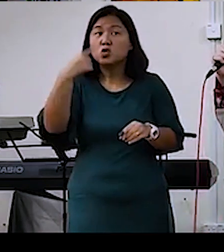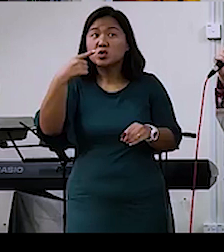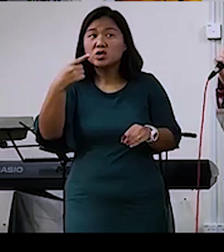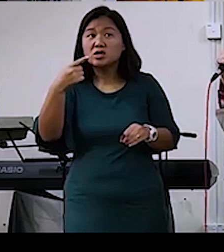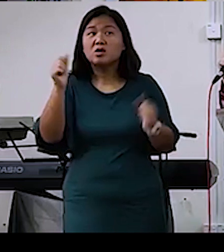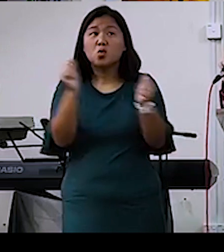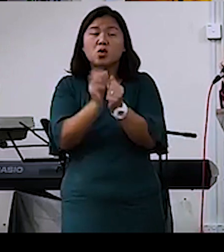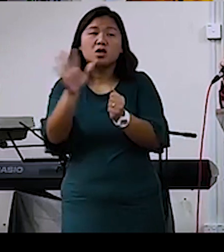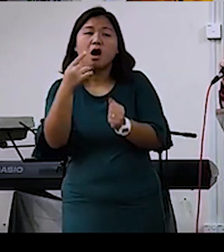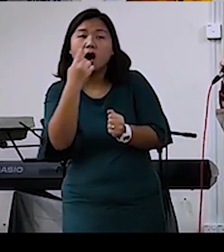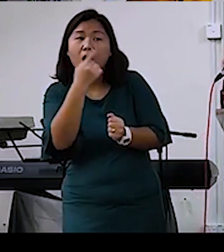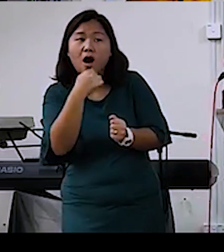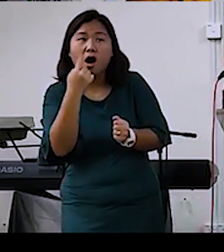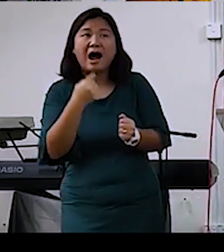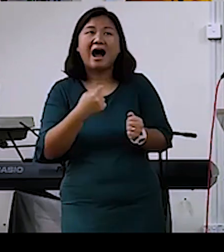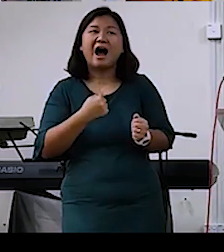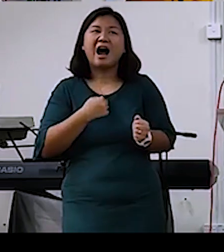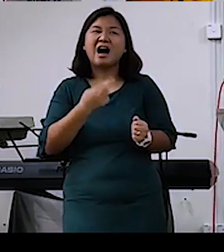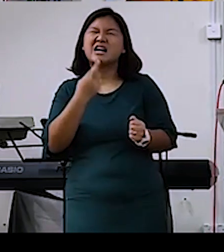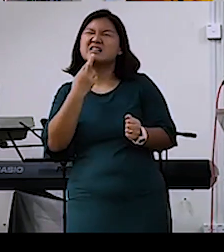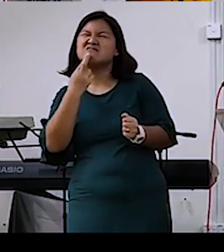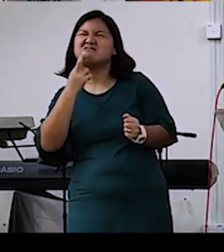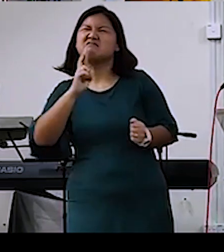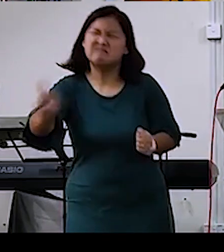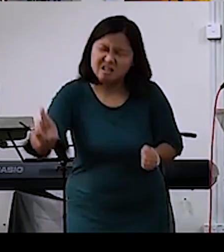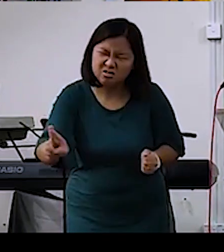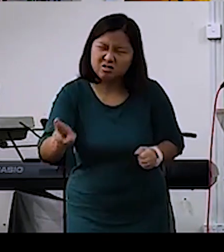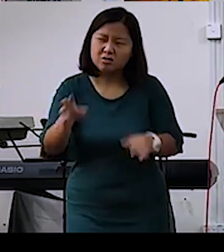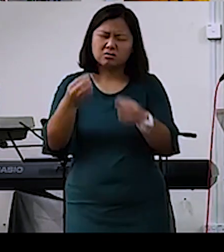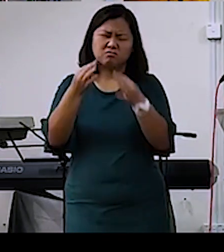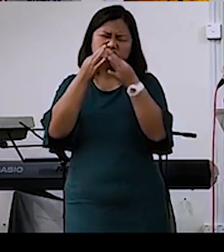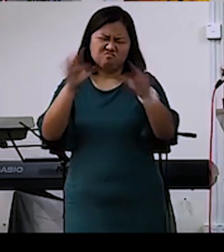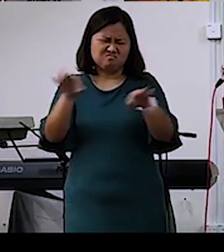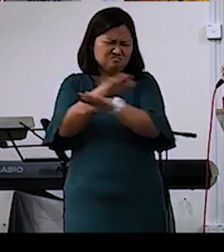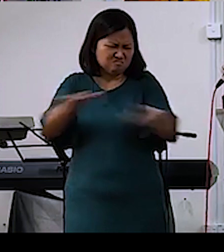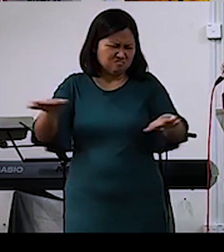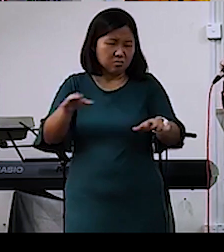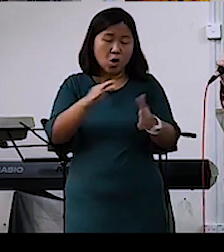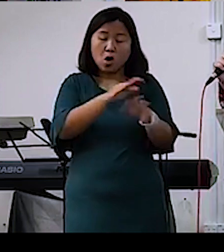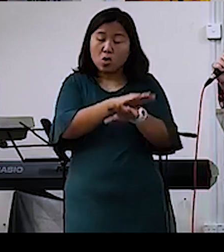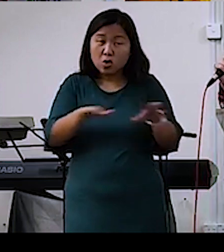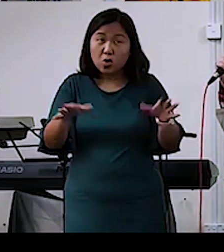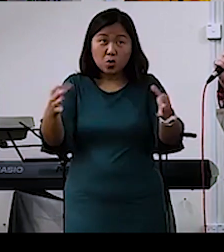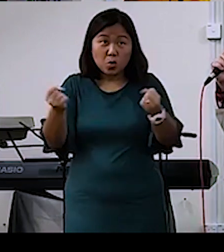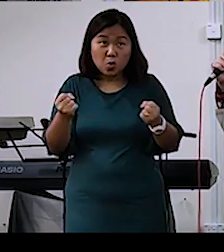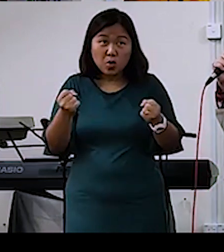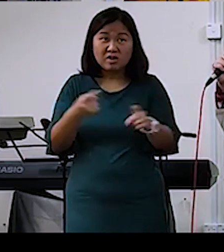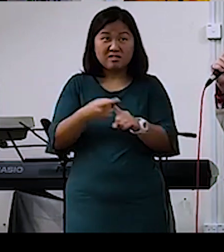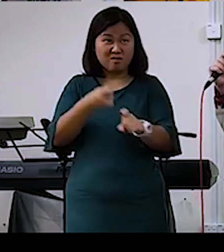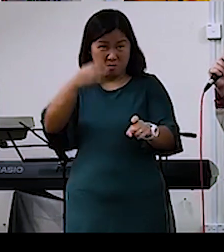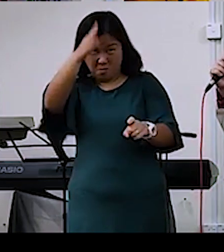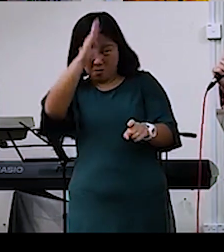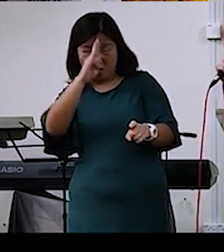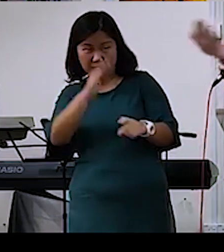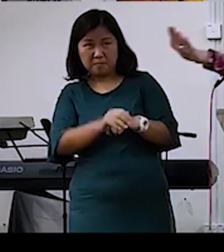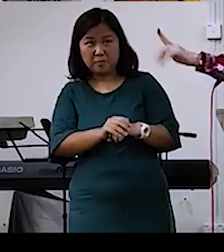renounce, like for me, I renounce a homosexual lifestyle. I renounceWhatever that is not of God. And